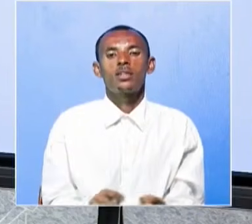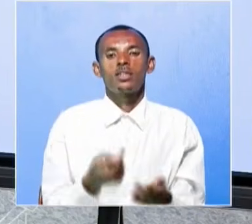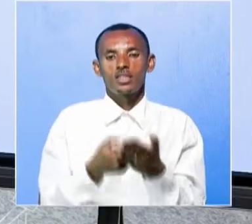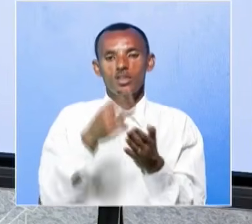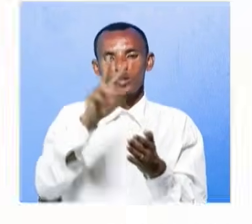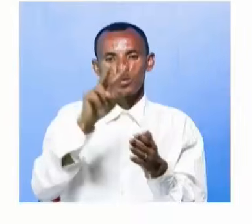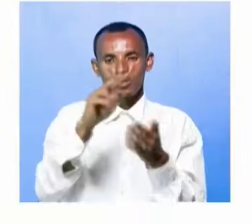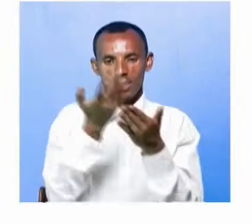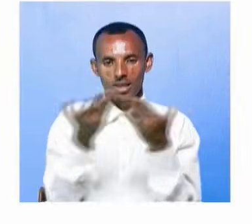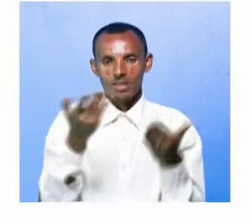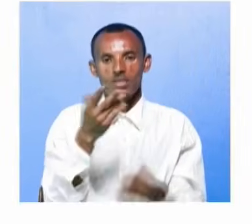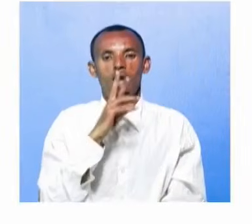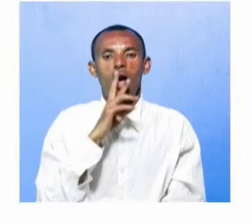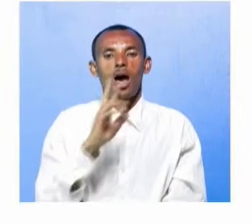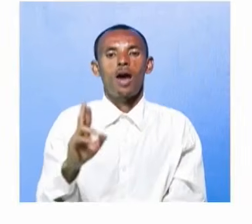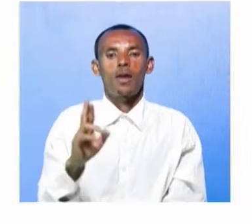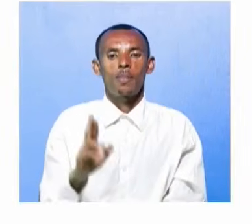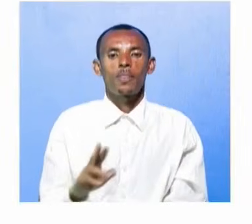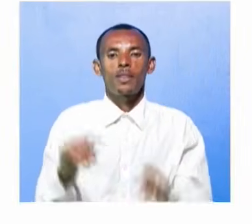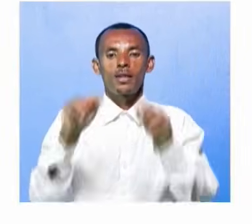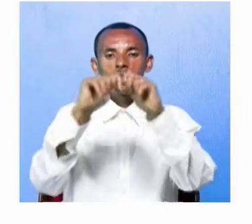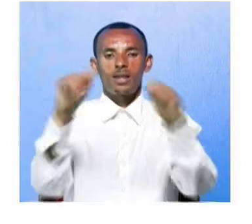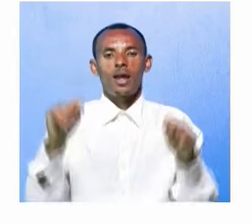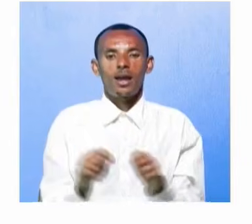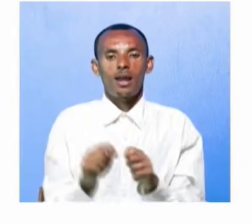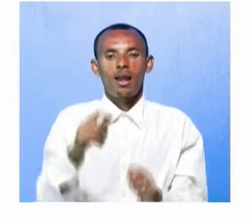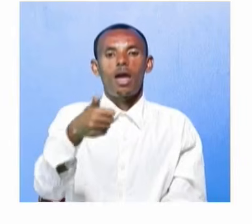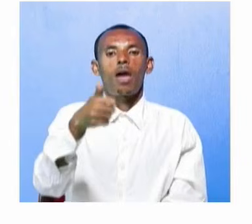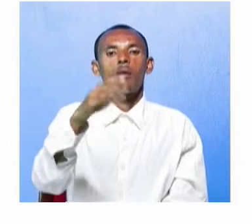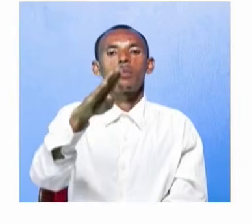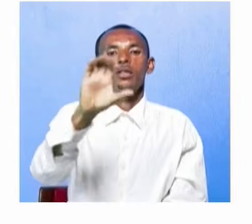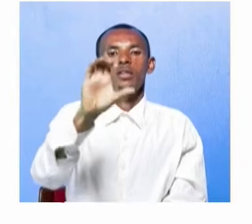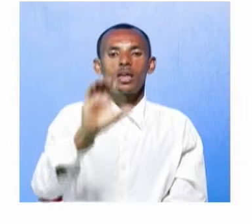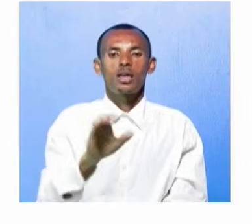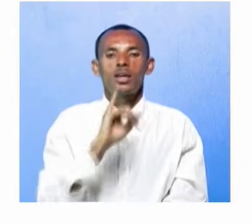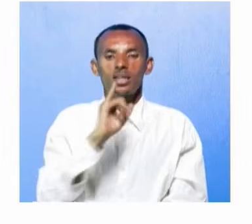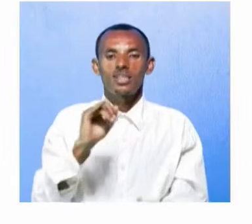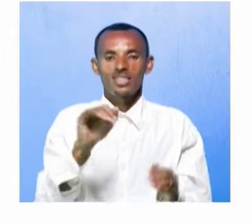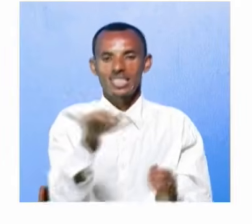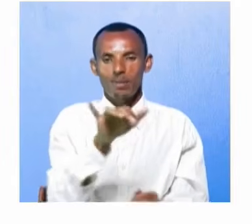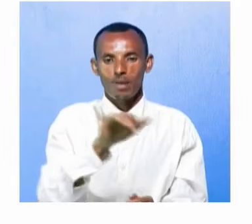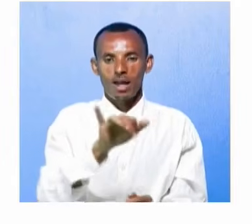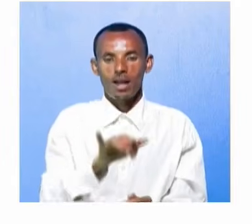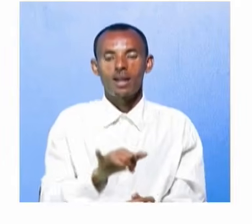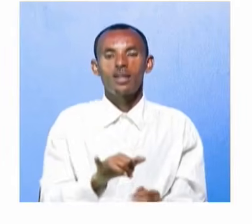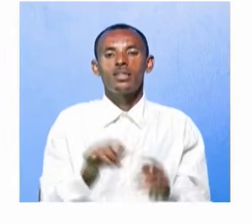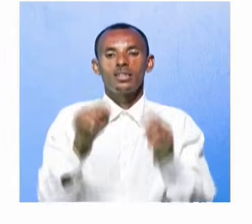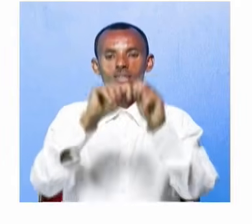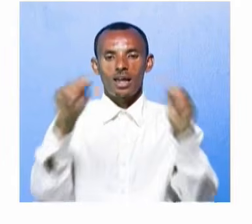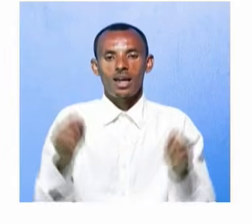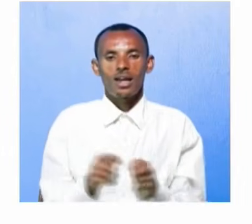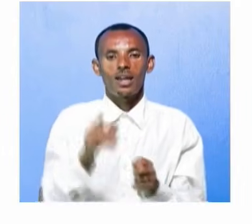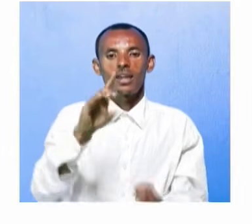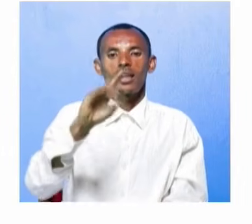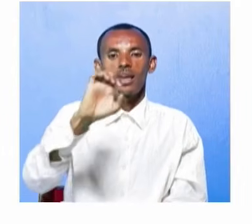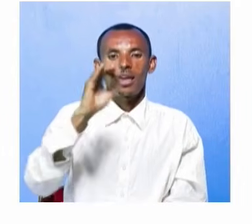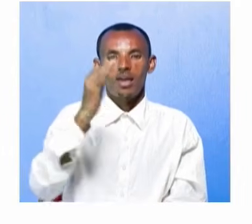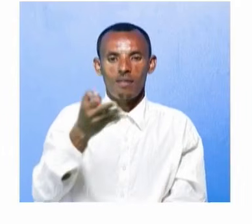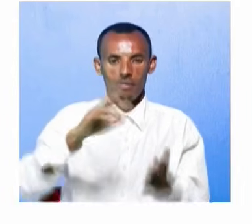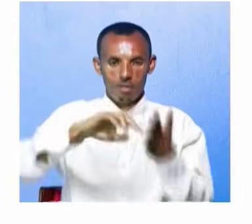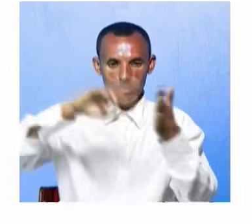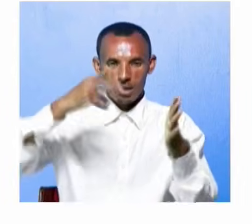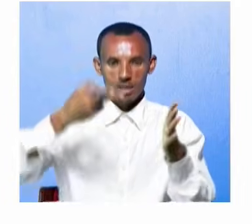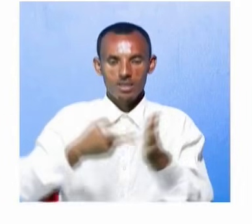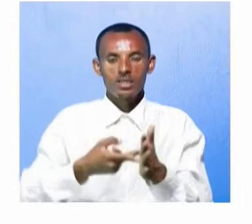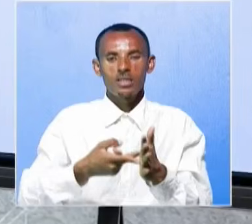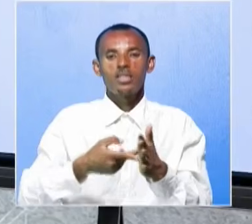things are triangle ABC is similar to triangle DEF implies